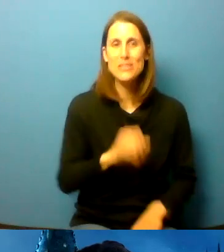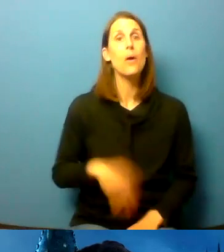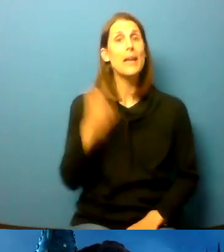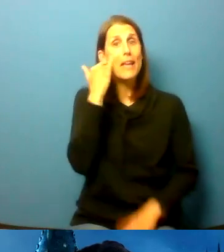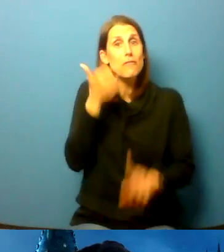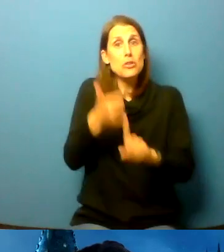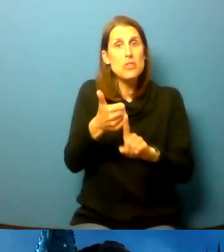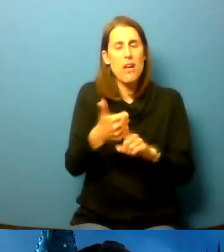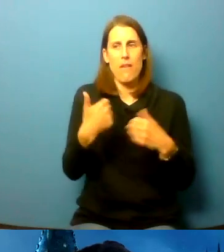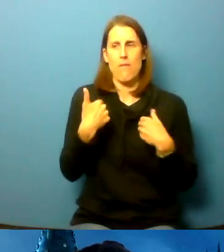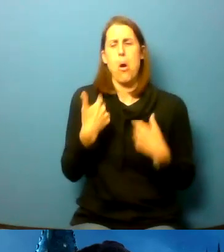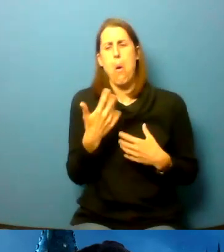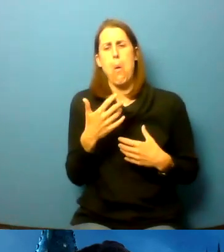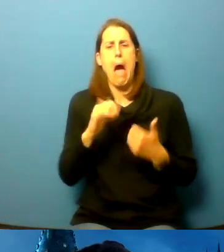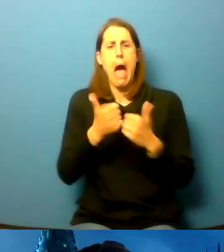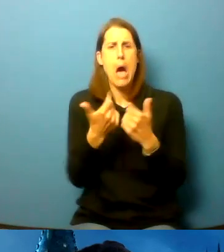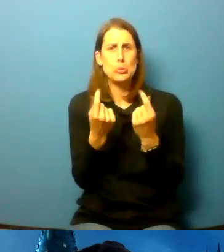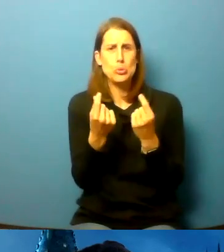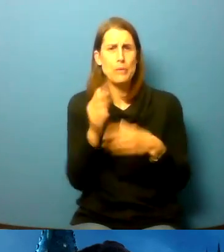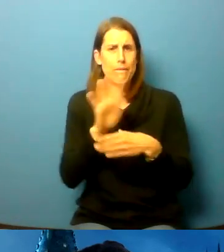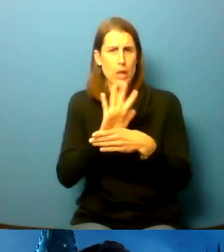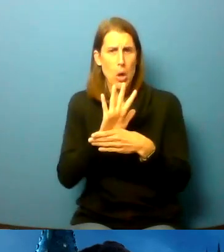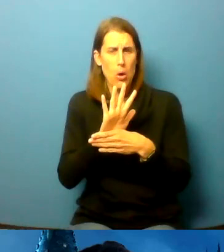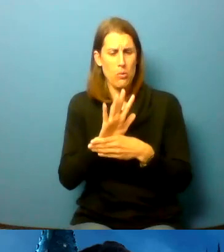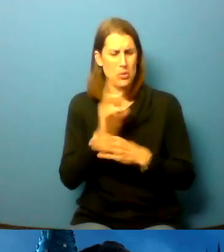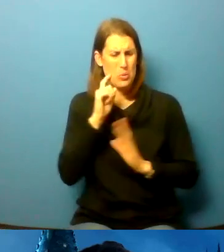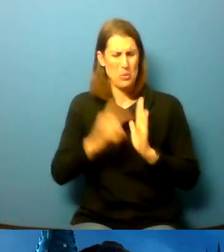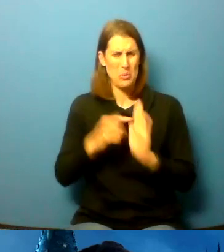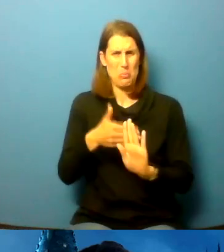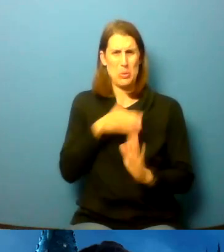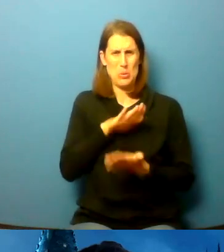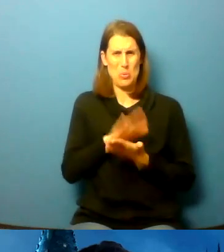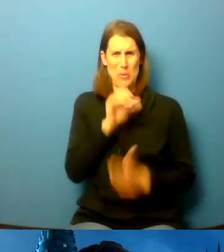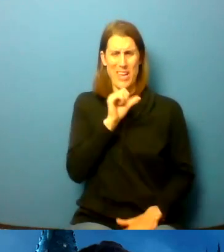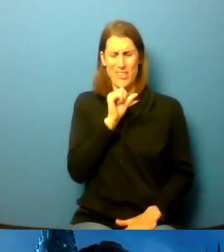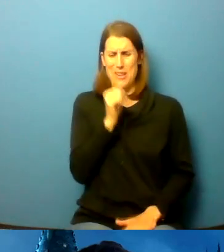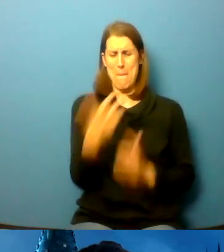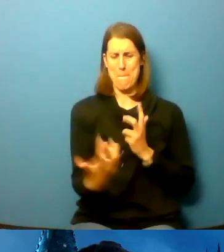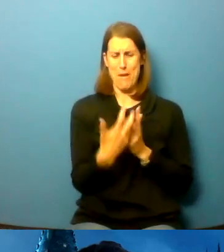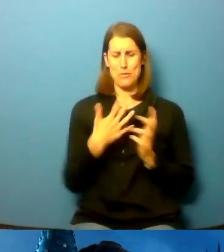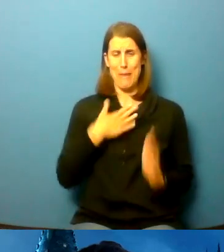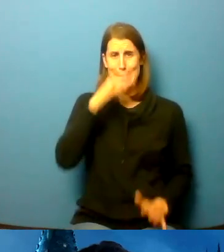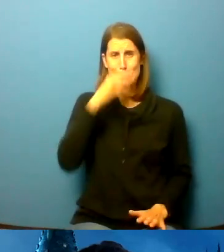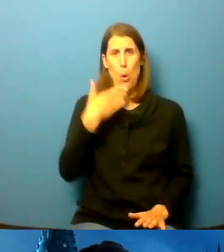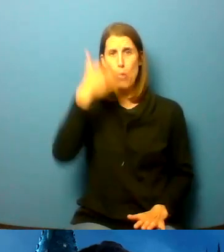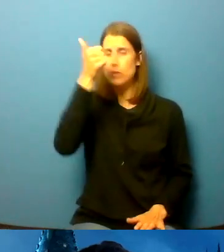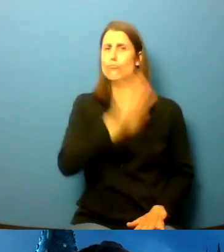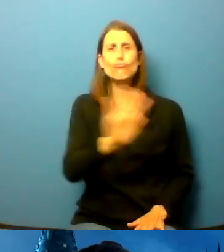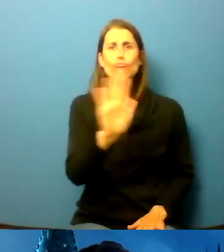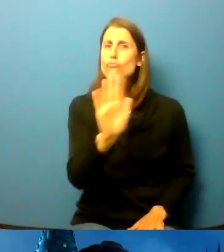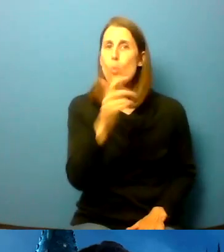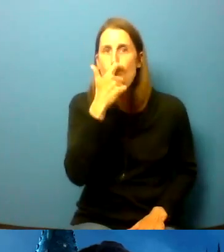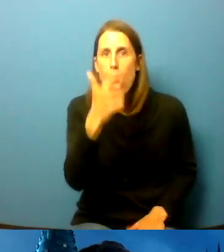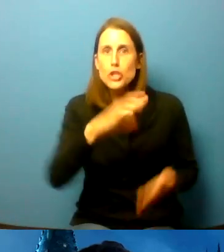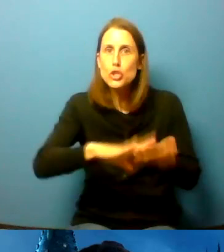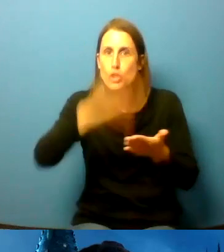it's, made for a teacher of preschoolers, keep in mind that you can apply it in other ways to engage your students.